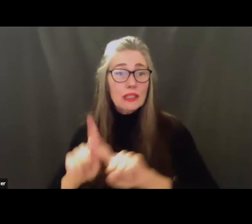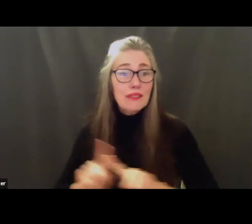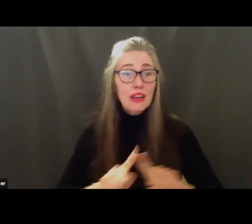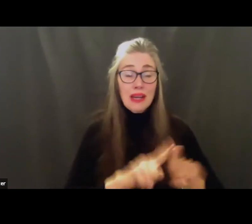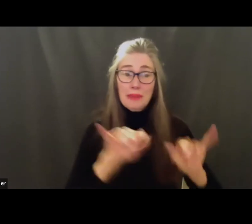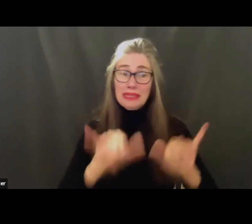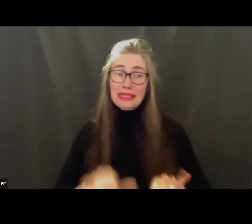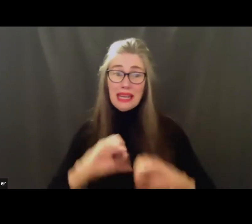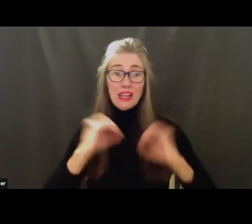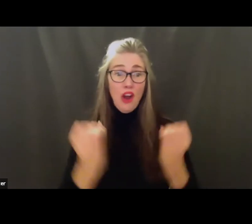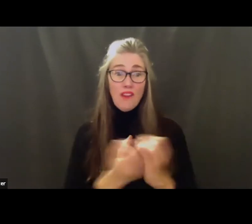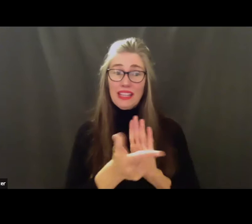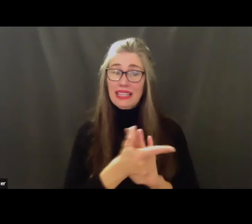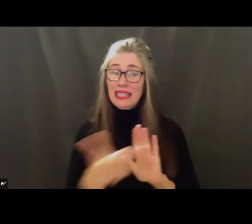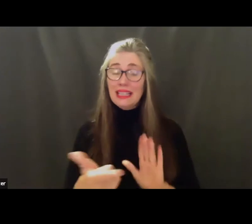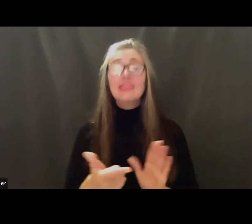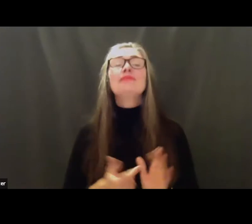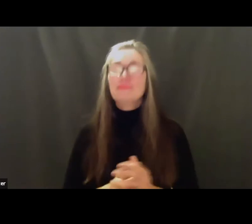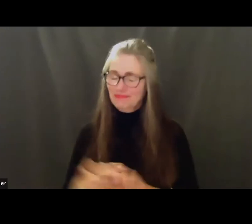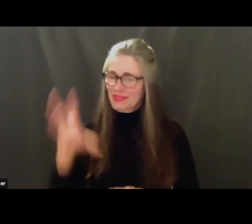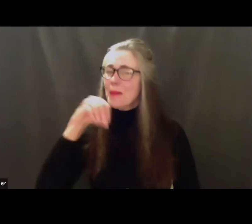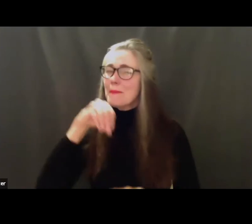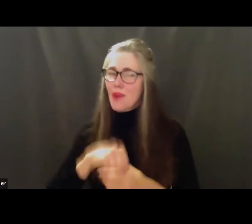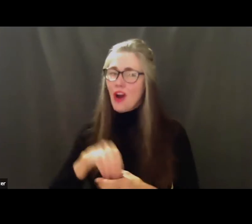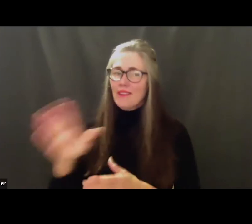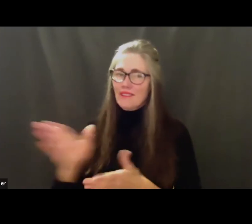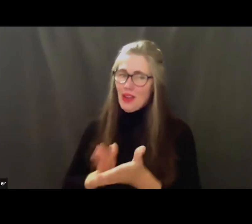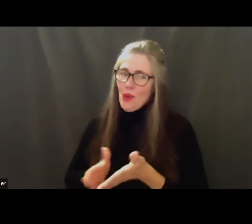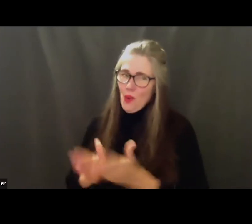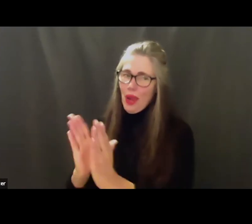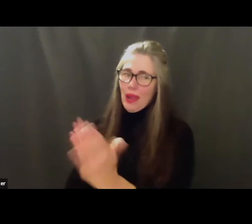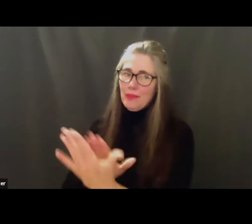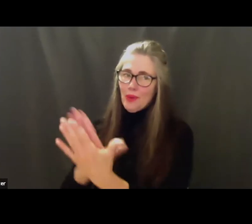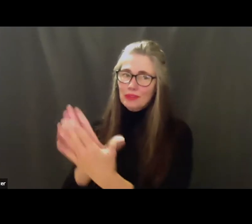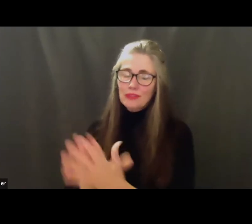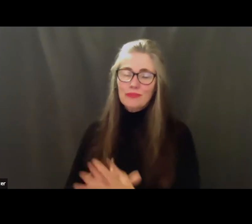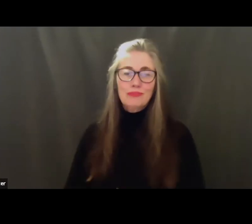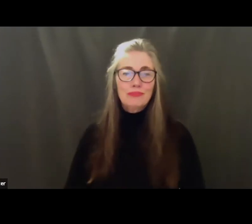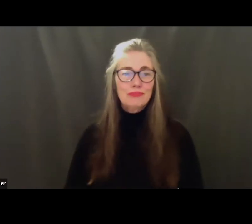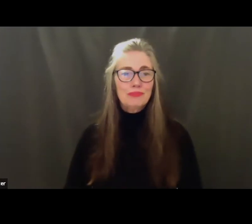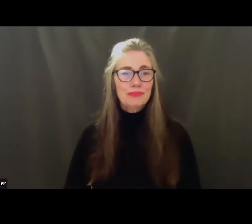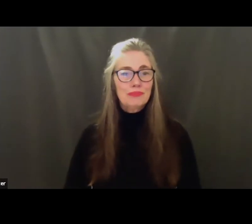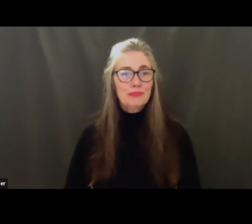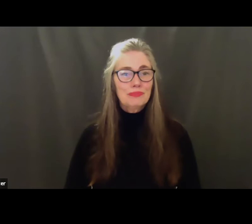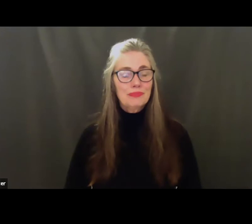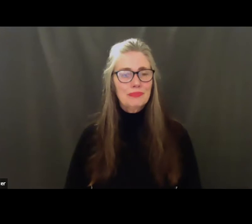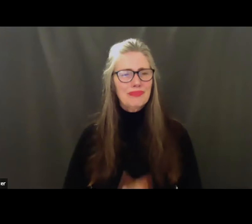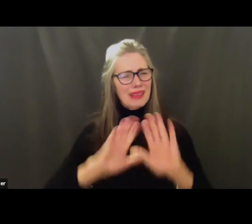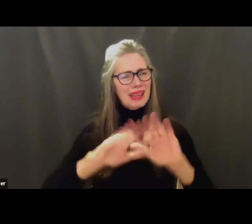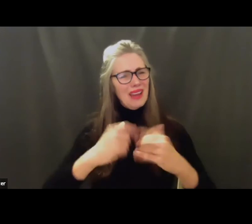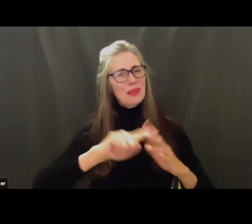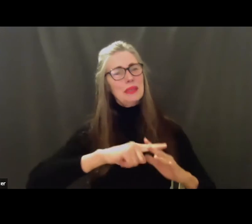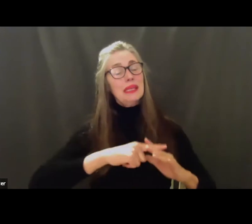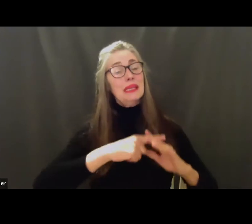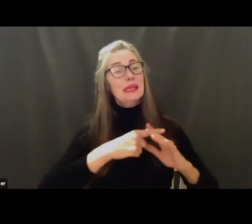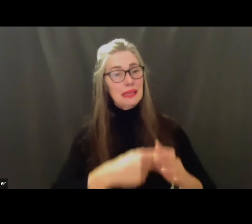office illegally is often part of the process. So how do things begin? Well,